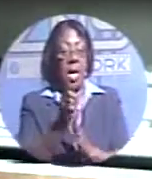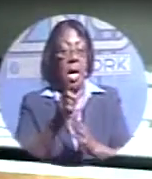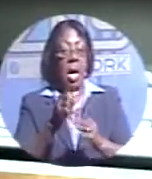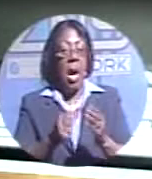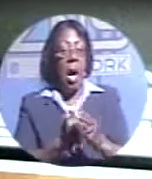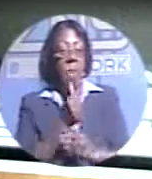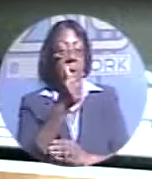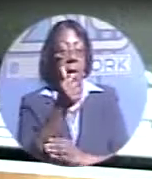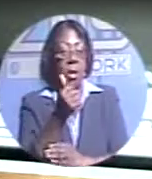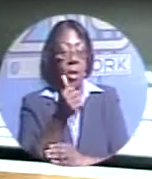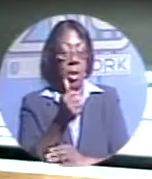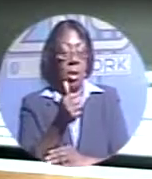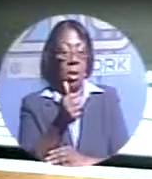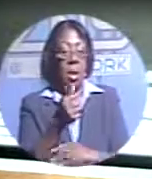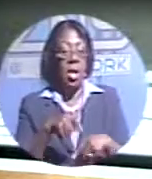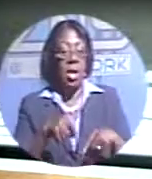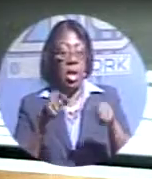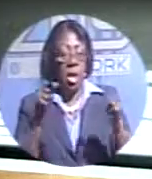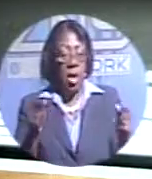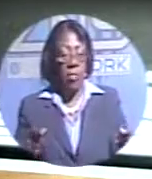agriculture, generally